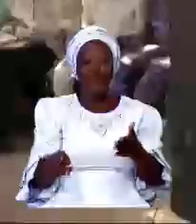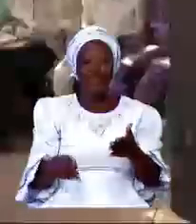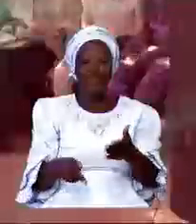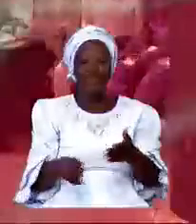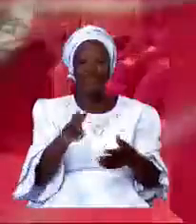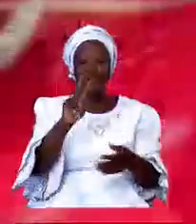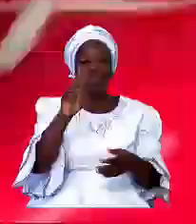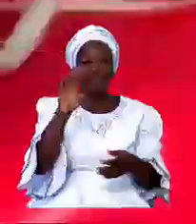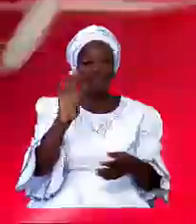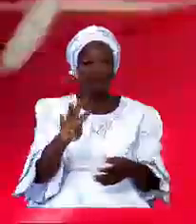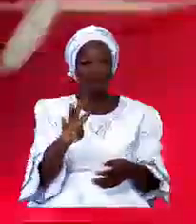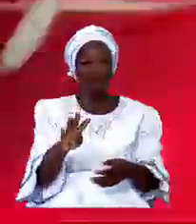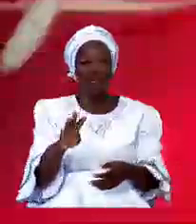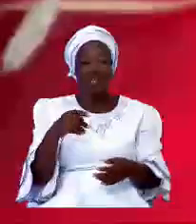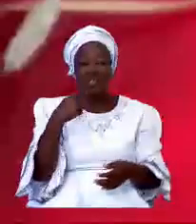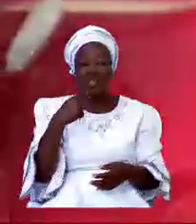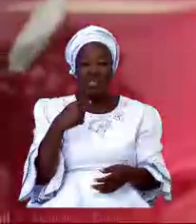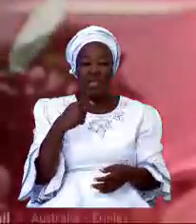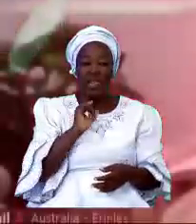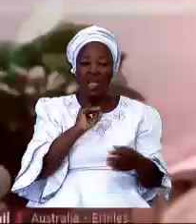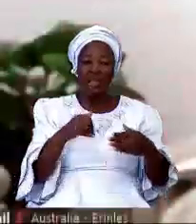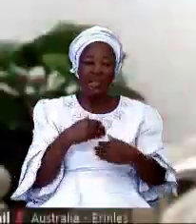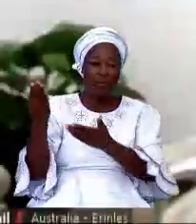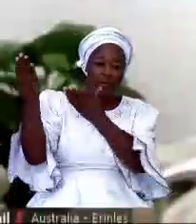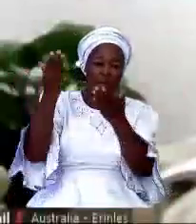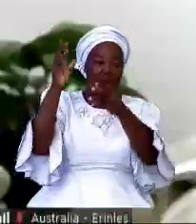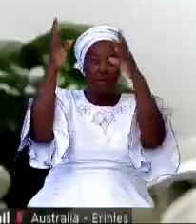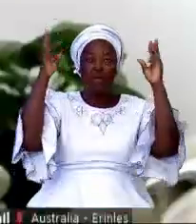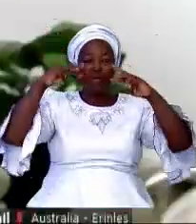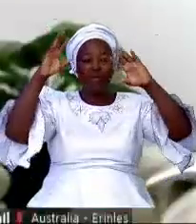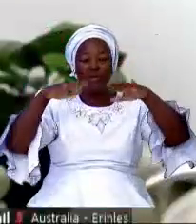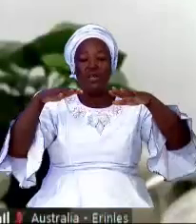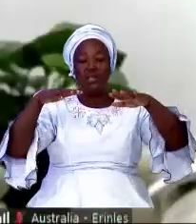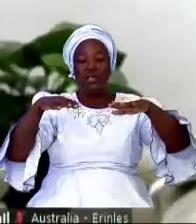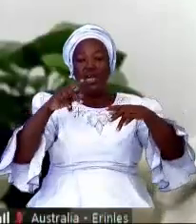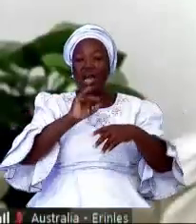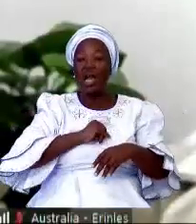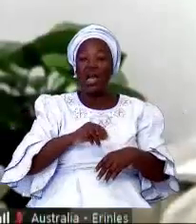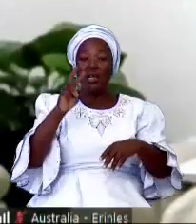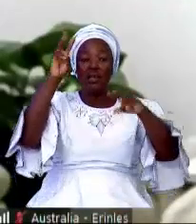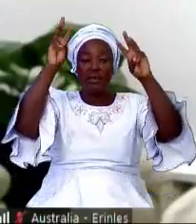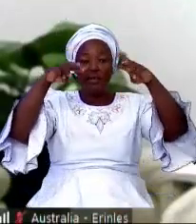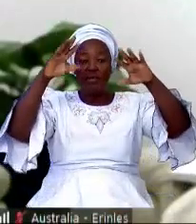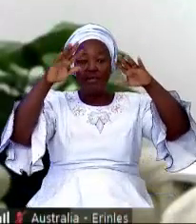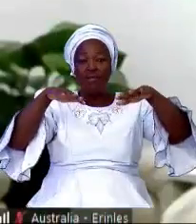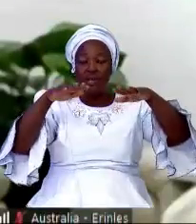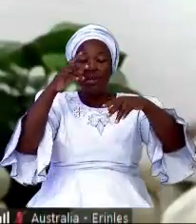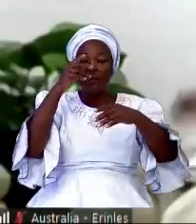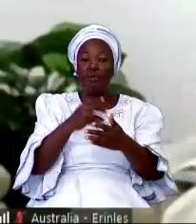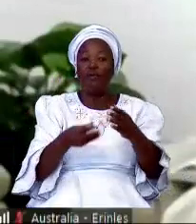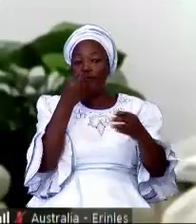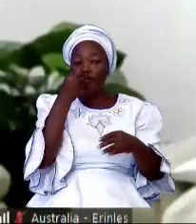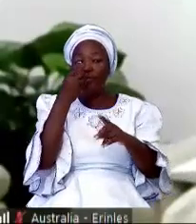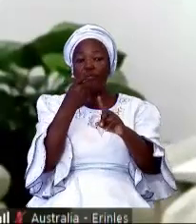78, reading from verse 24. It says, "And I drink down manna upon